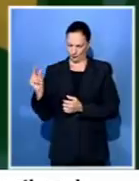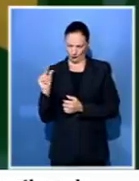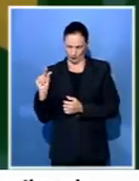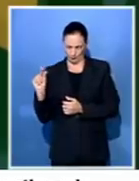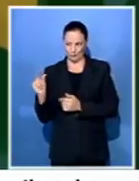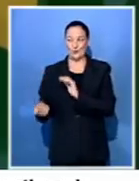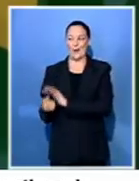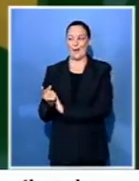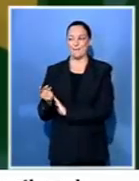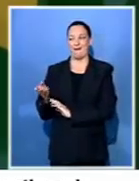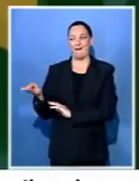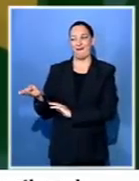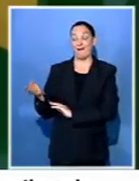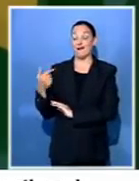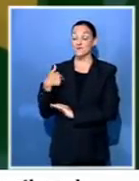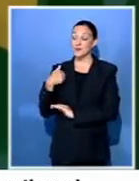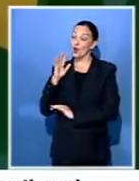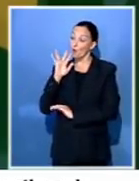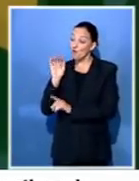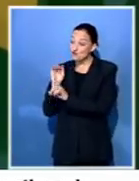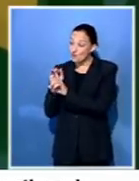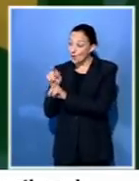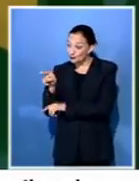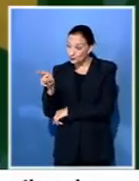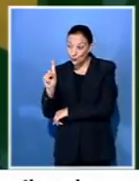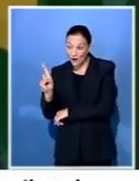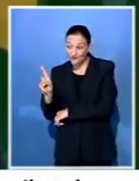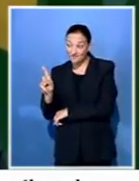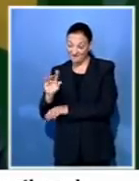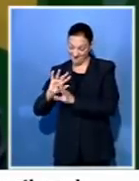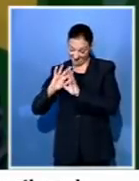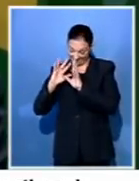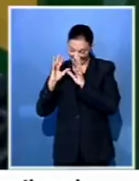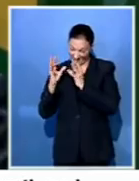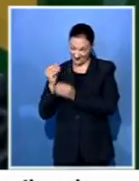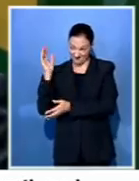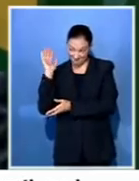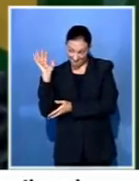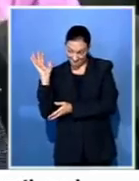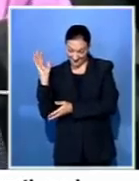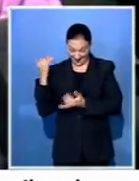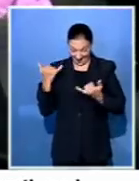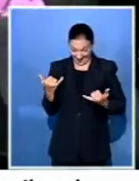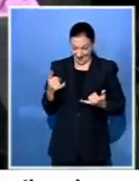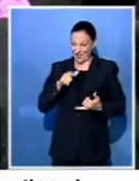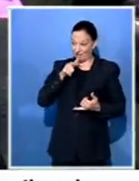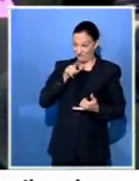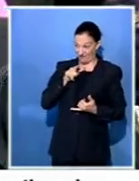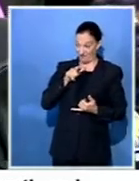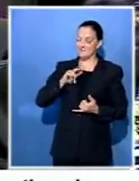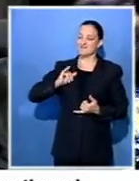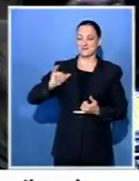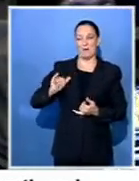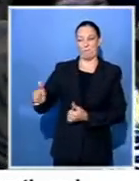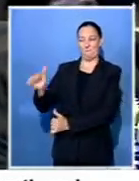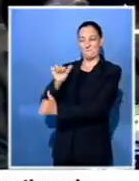soon. And I'm going to remind you to say exactly everything you were saying here to me as well.